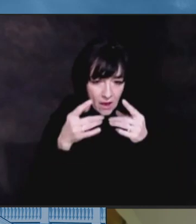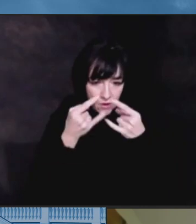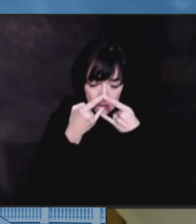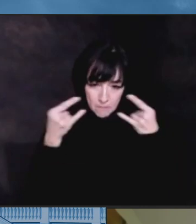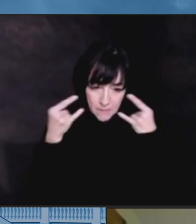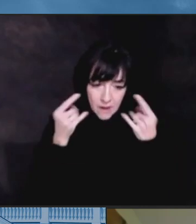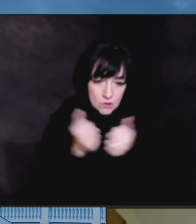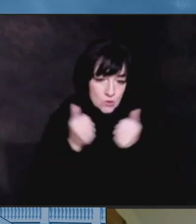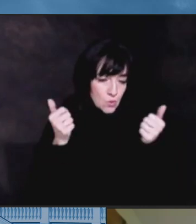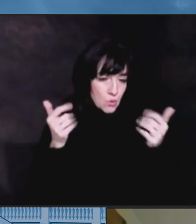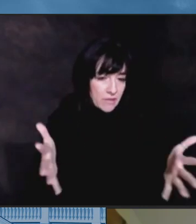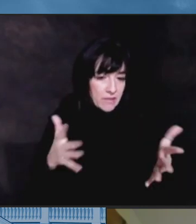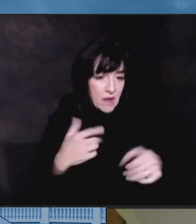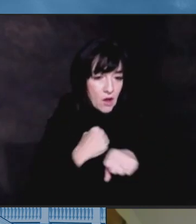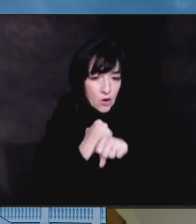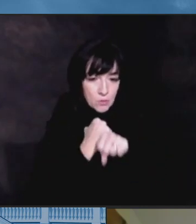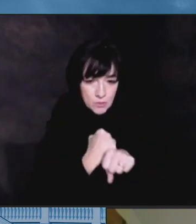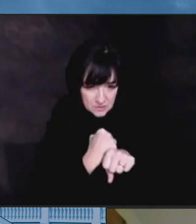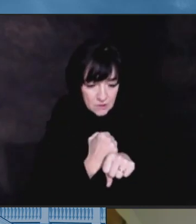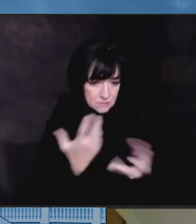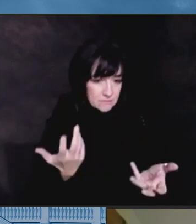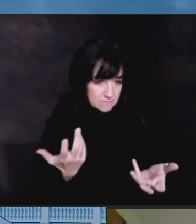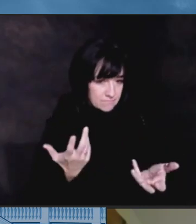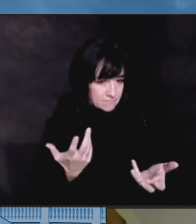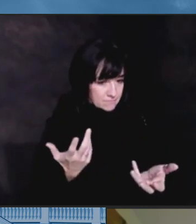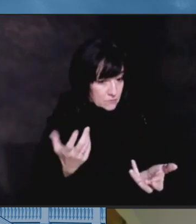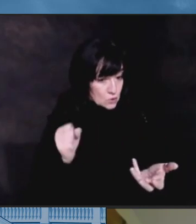strong stay-at-home advisory,